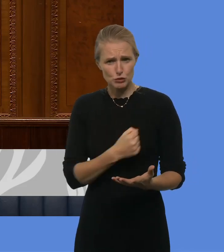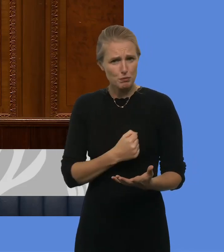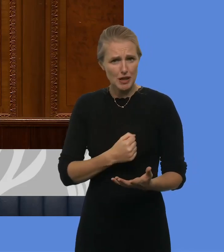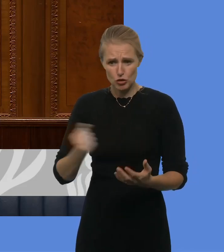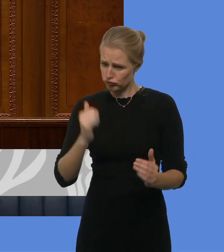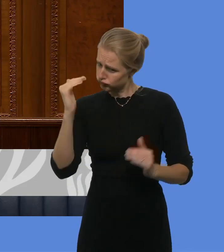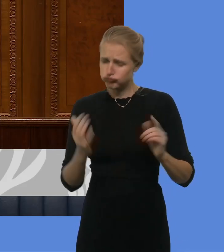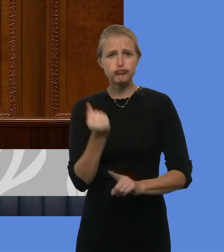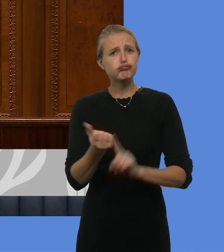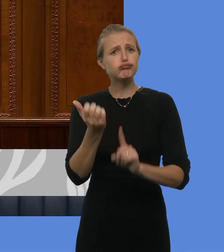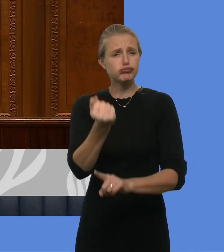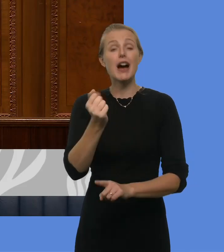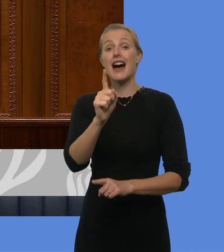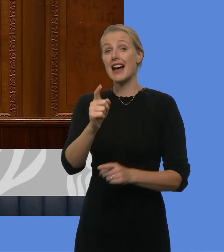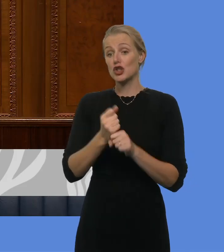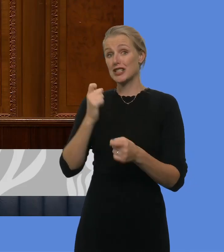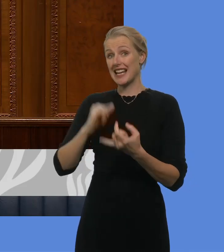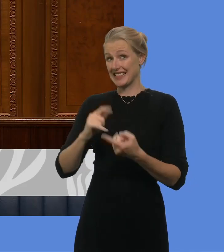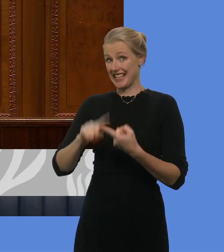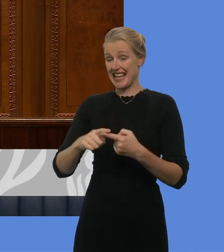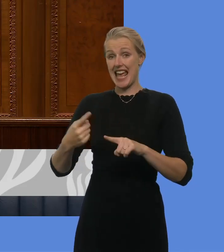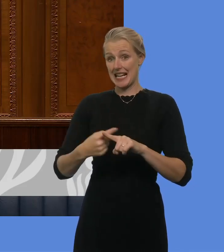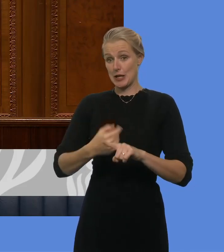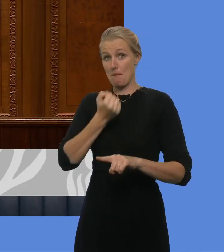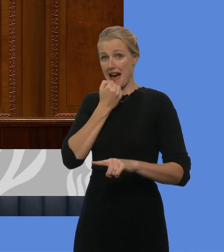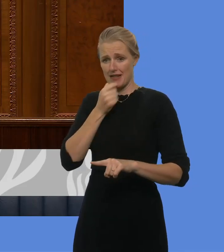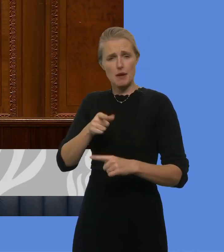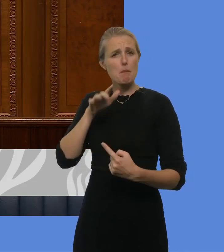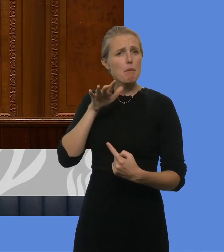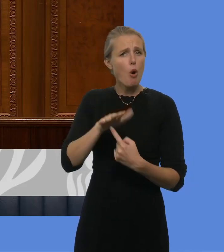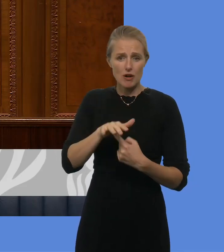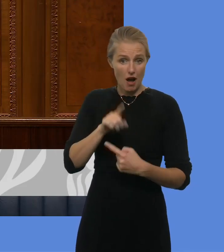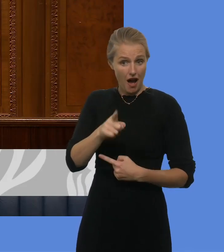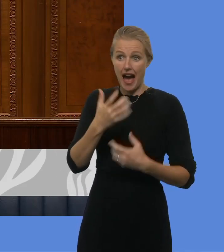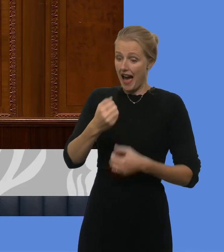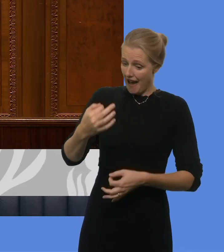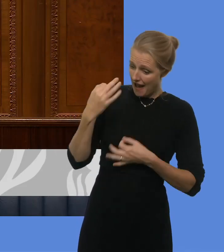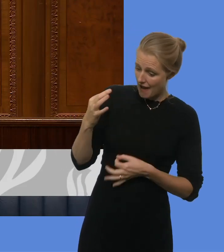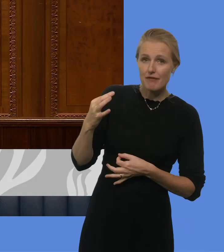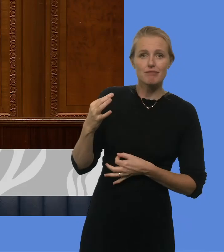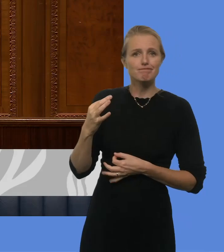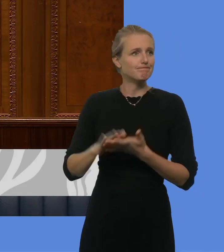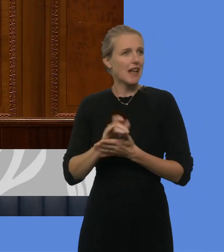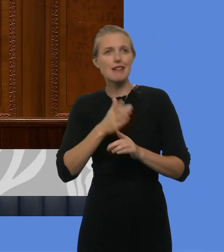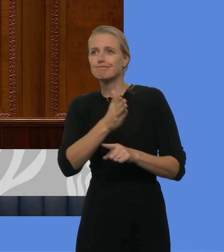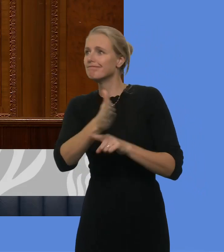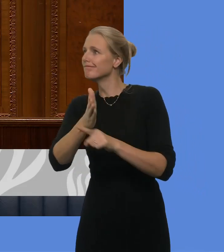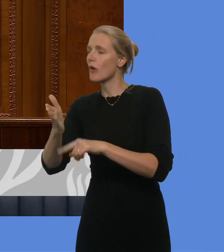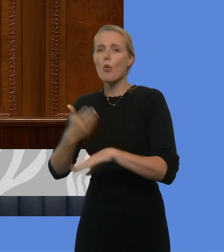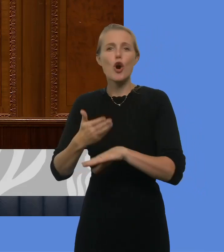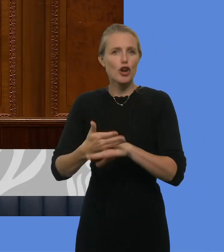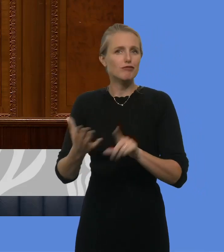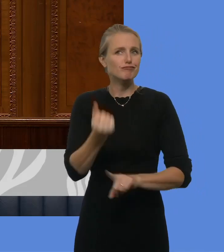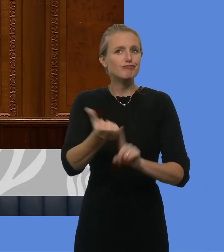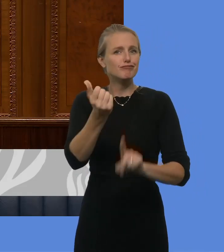Having GCSEs in English and mathematics is essential to accessing the North's labour market. As a result, the current attainment